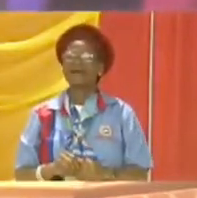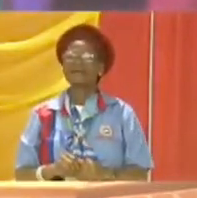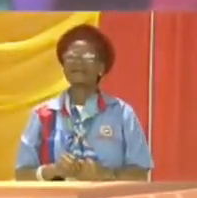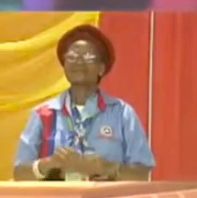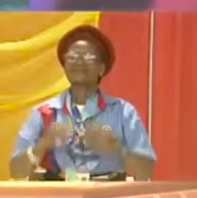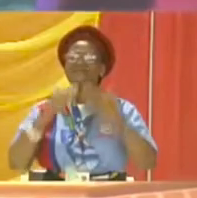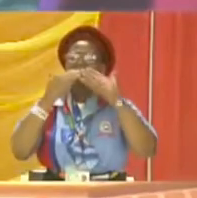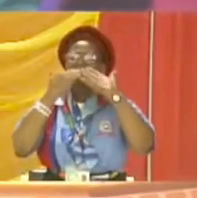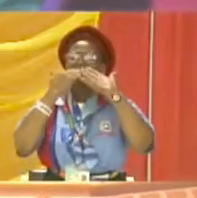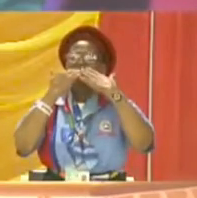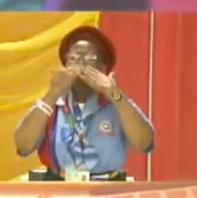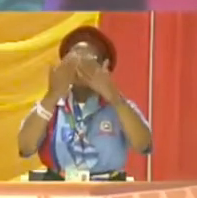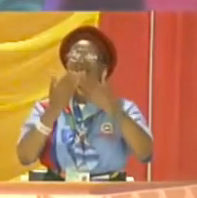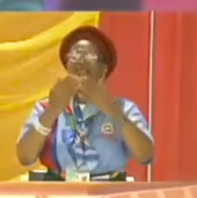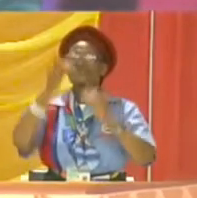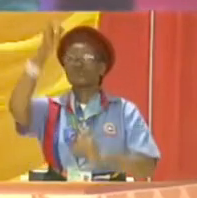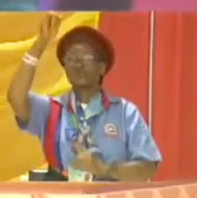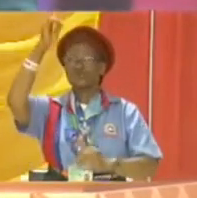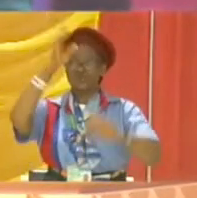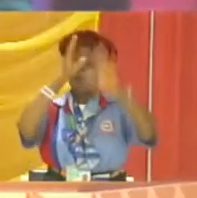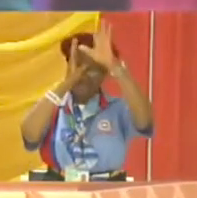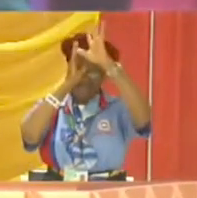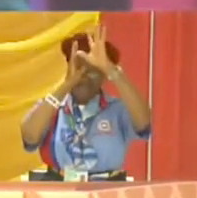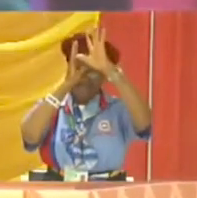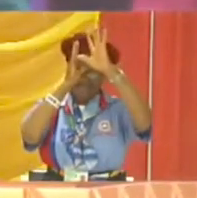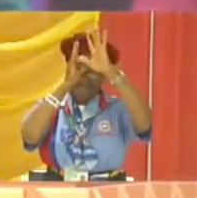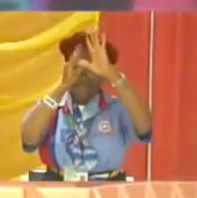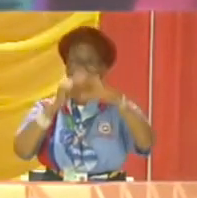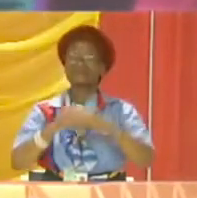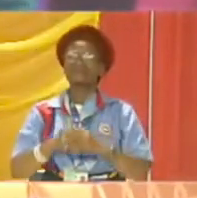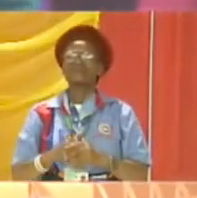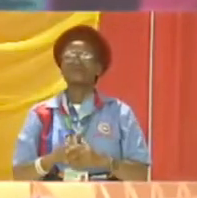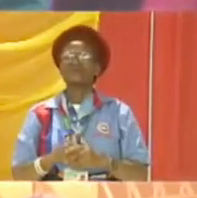Thank you, Father. Baba Esheun.